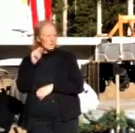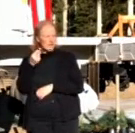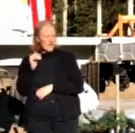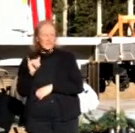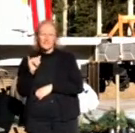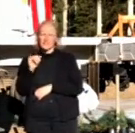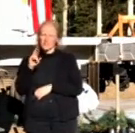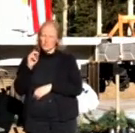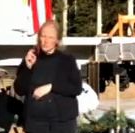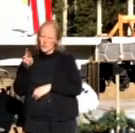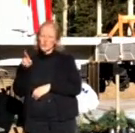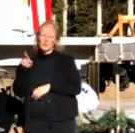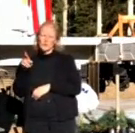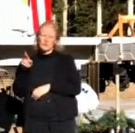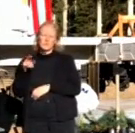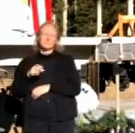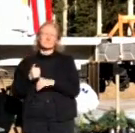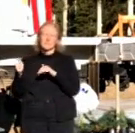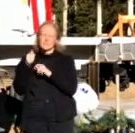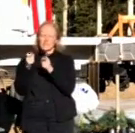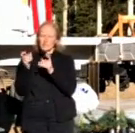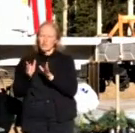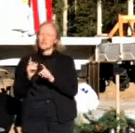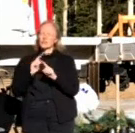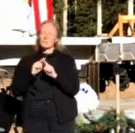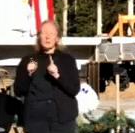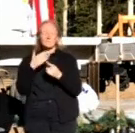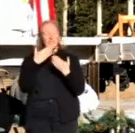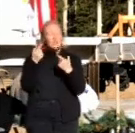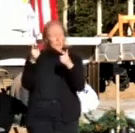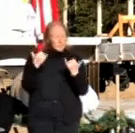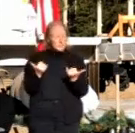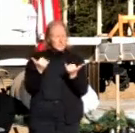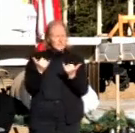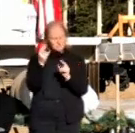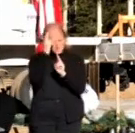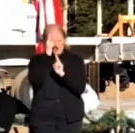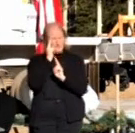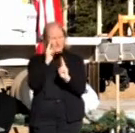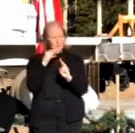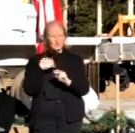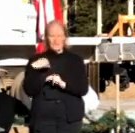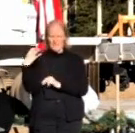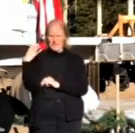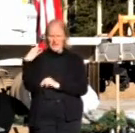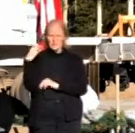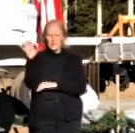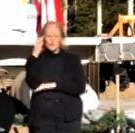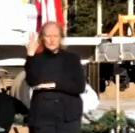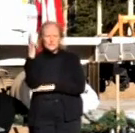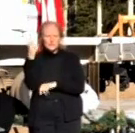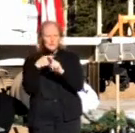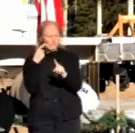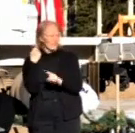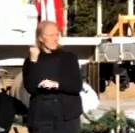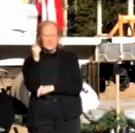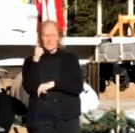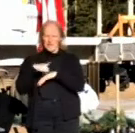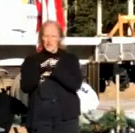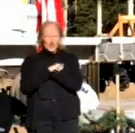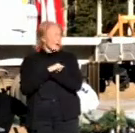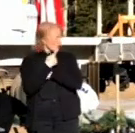few minutes, who's our Executive Director. But thank you all for coming out today. It's a real honor to have the Capitol Christmas tree come from our backyard, and